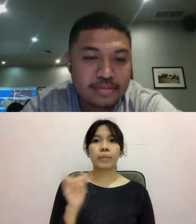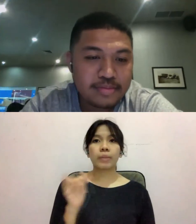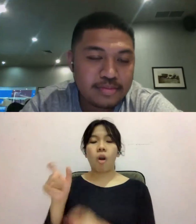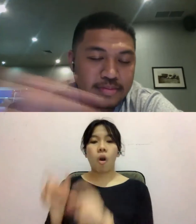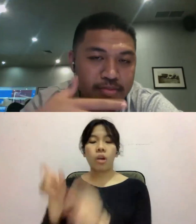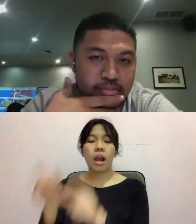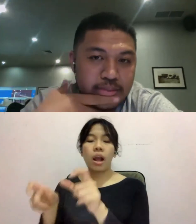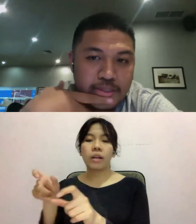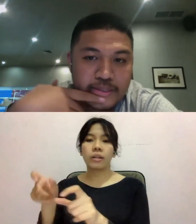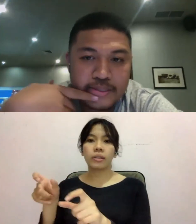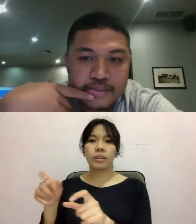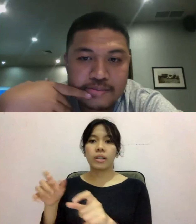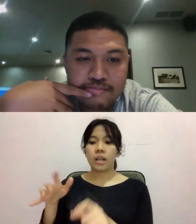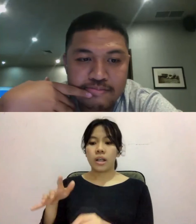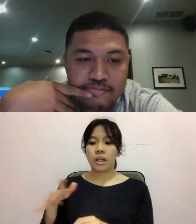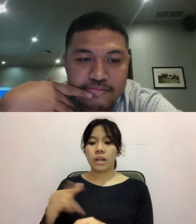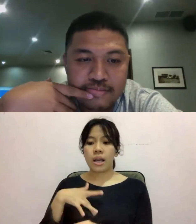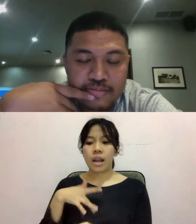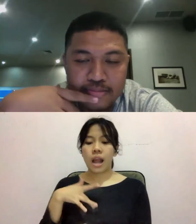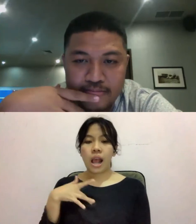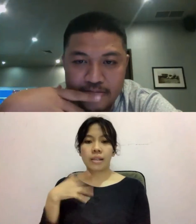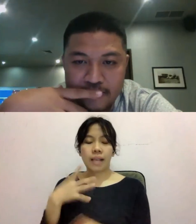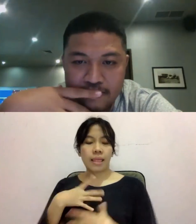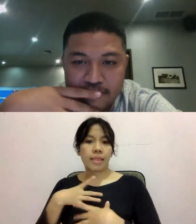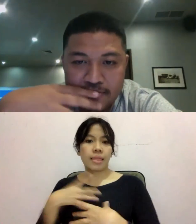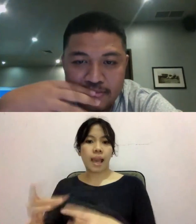lust is more like our